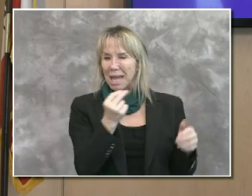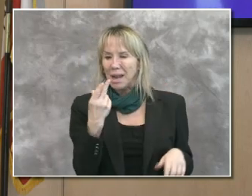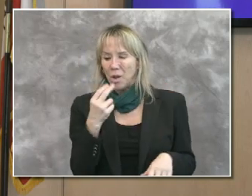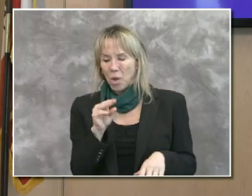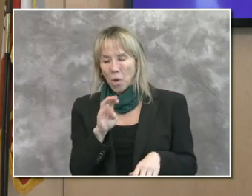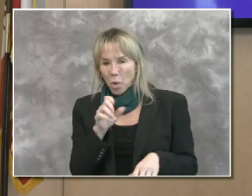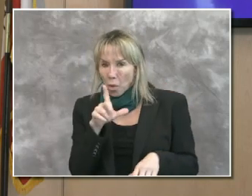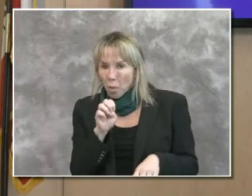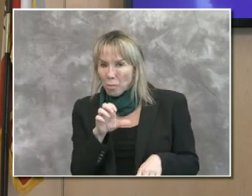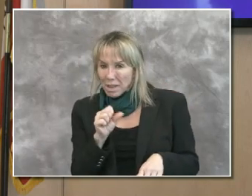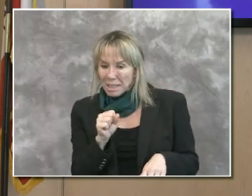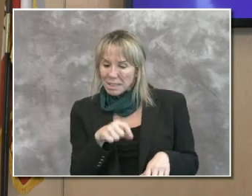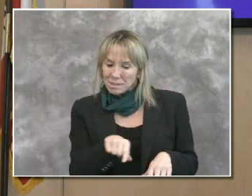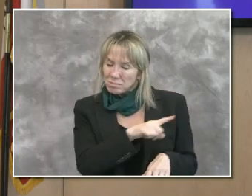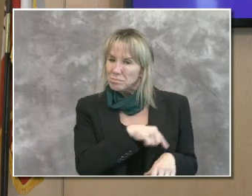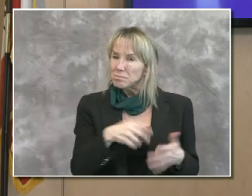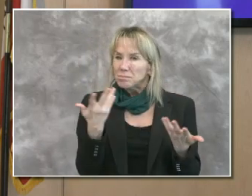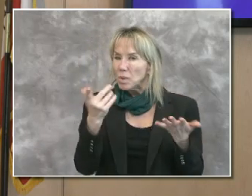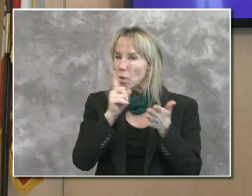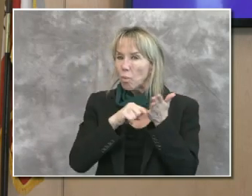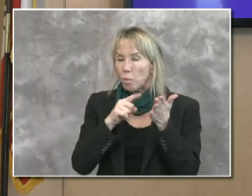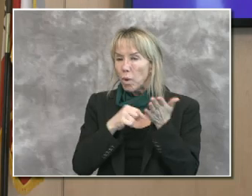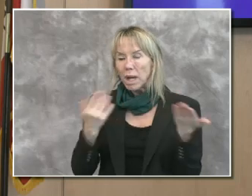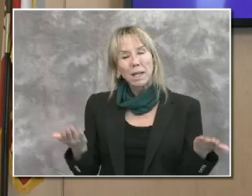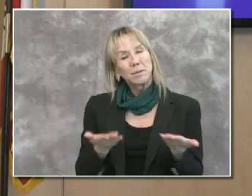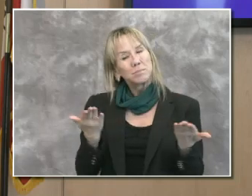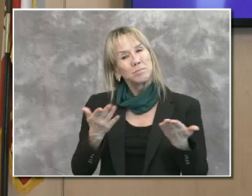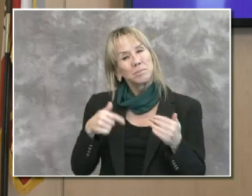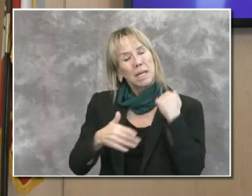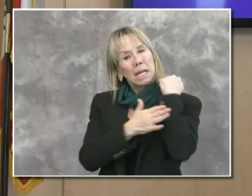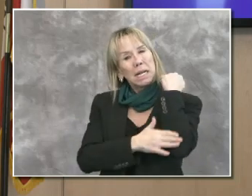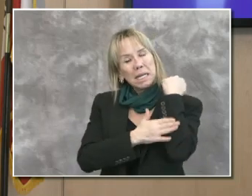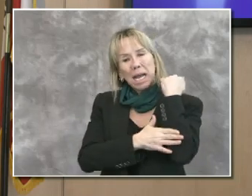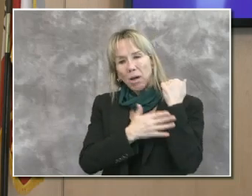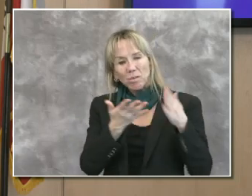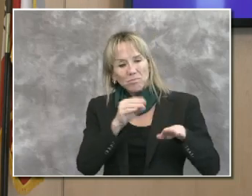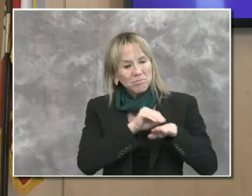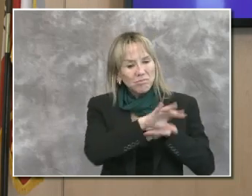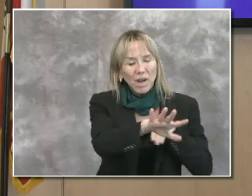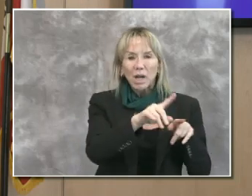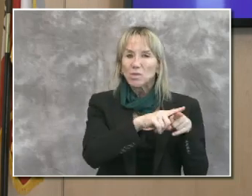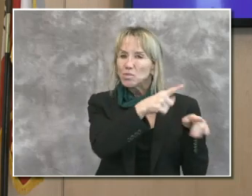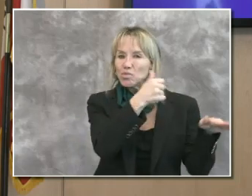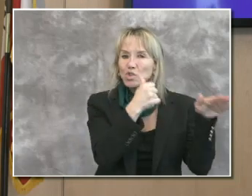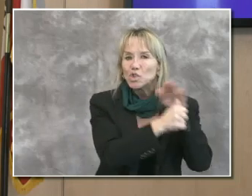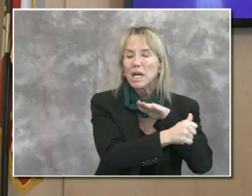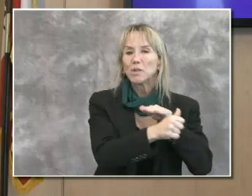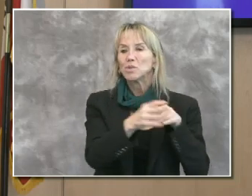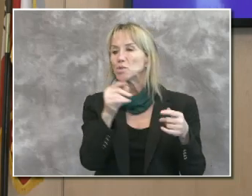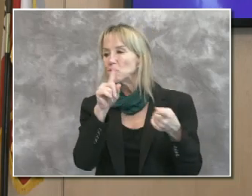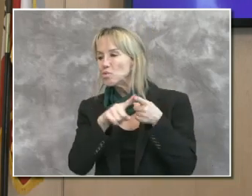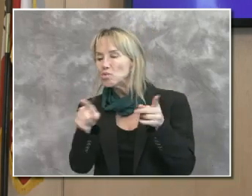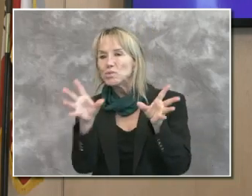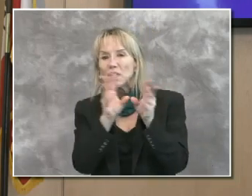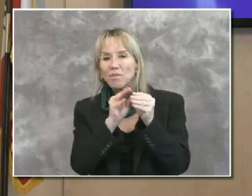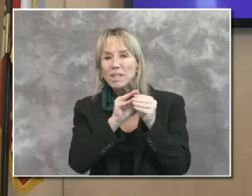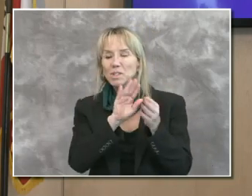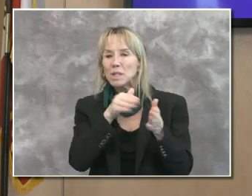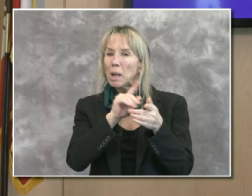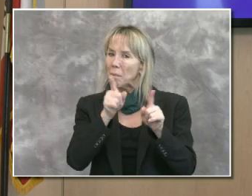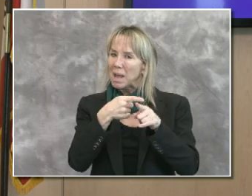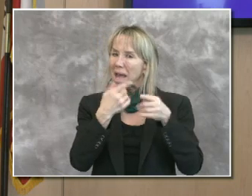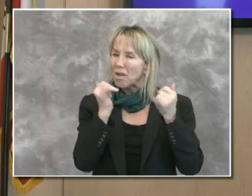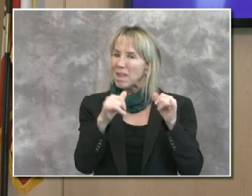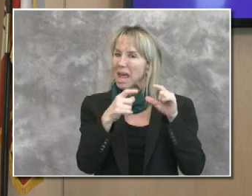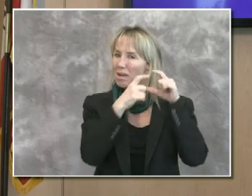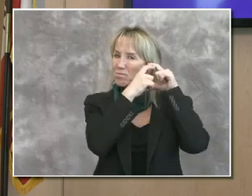has the county offered to residents and staff at the convention center and other homeless shelters when it comes to face masks? And now